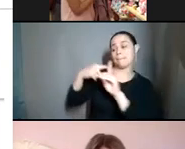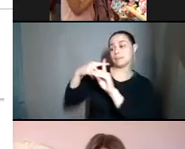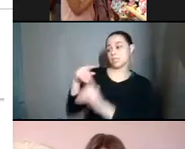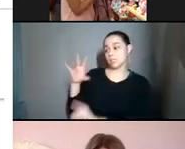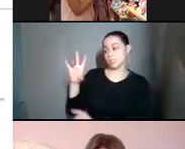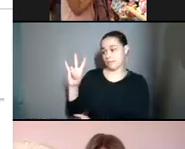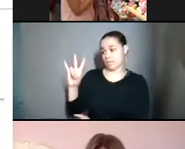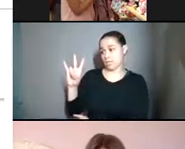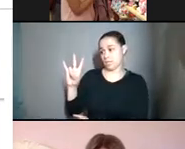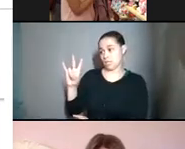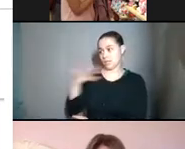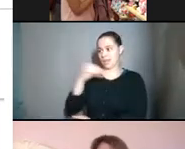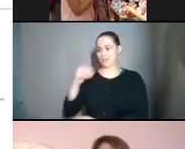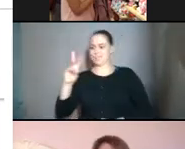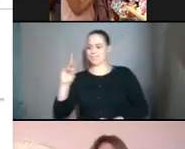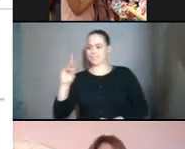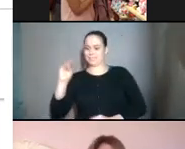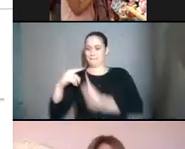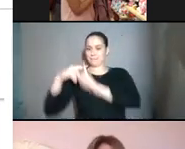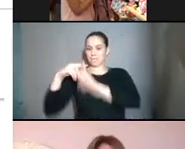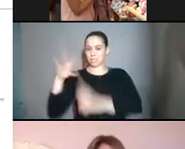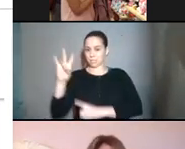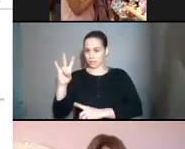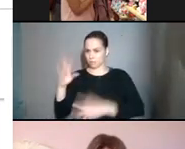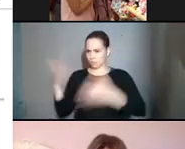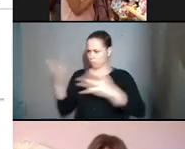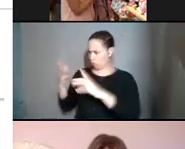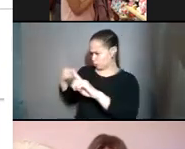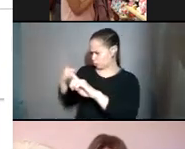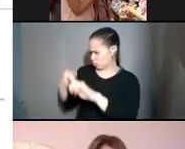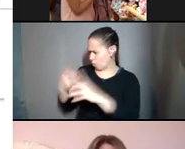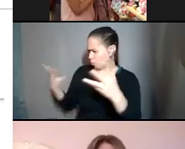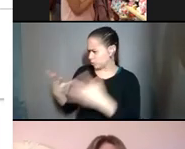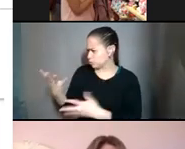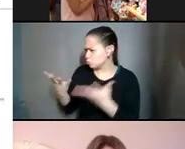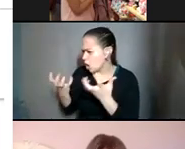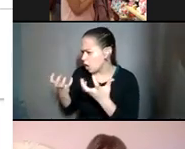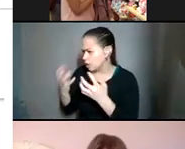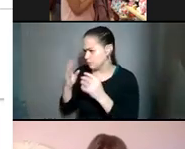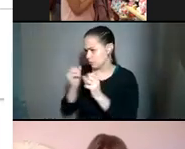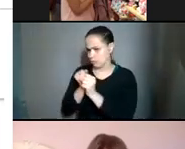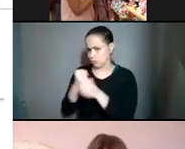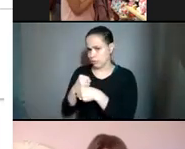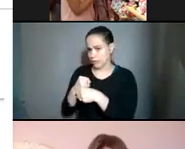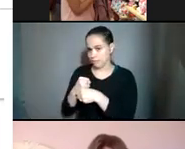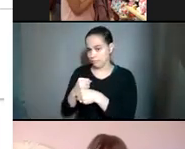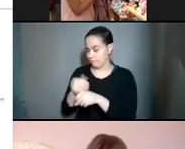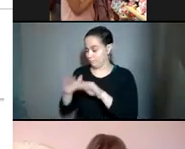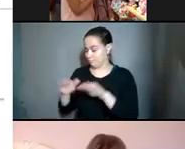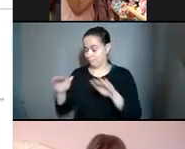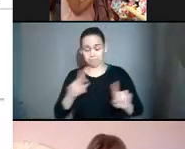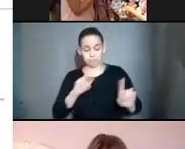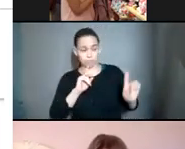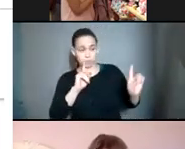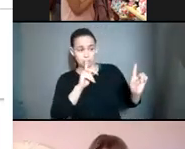plus 7. What did you want to create? I would let him respond and then